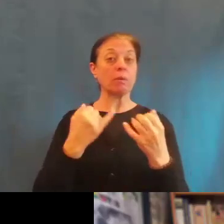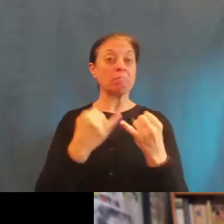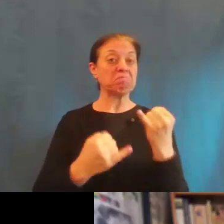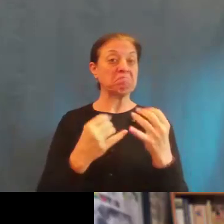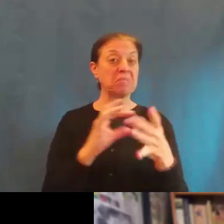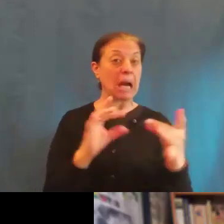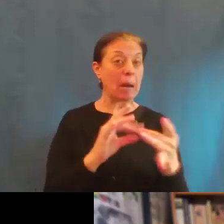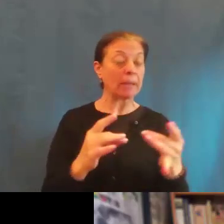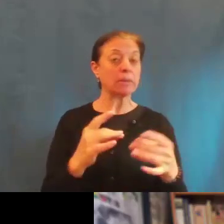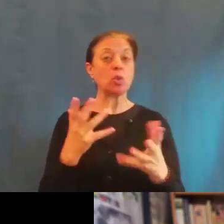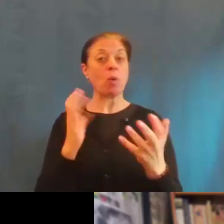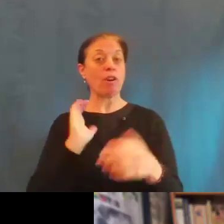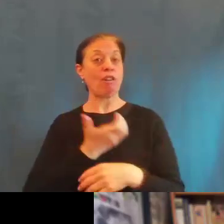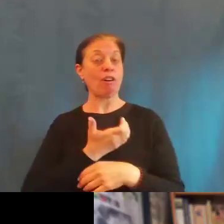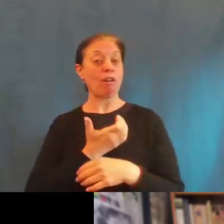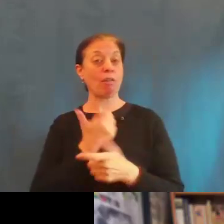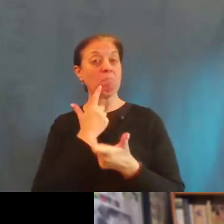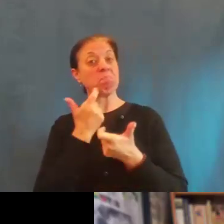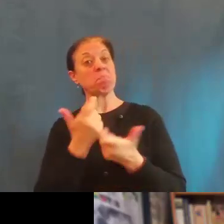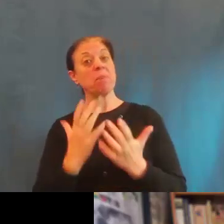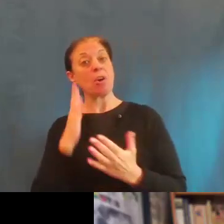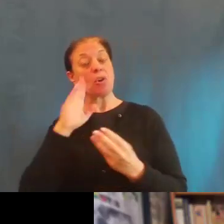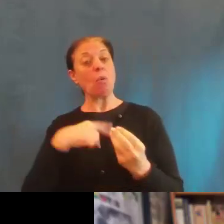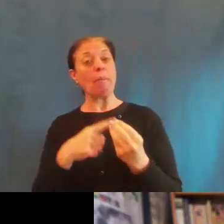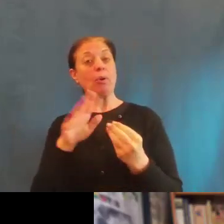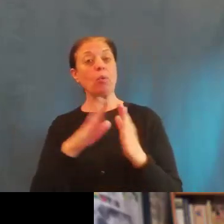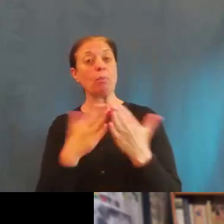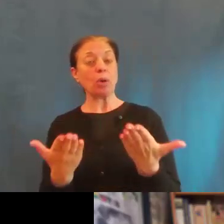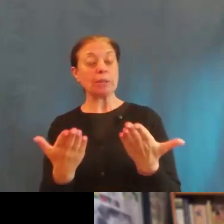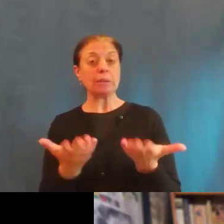our audience to know about your books,